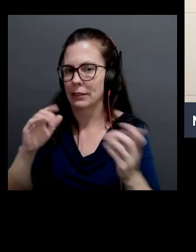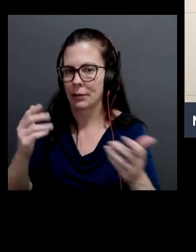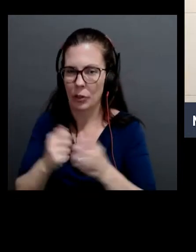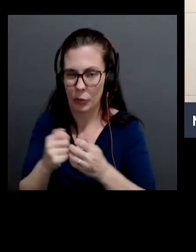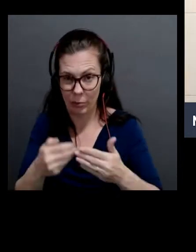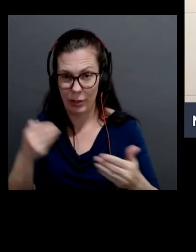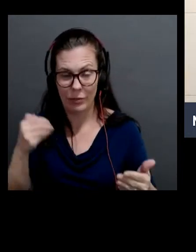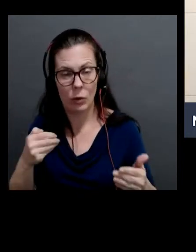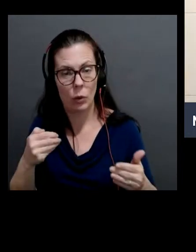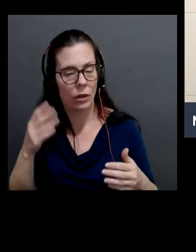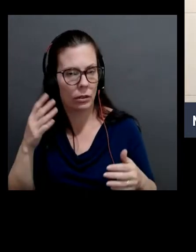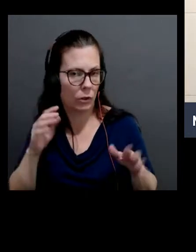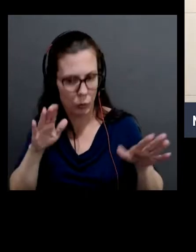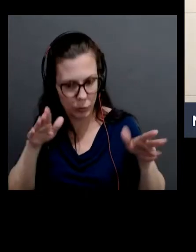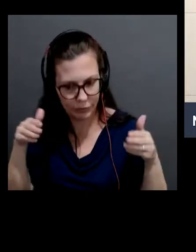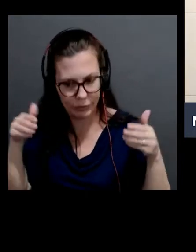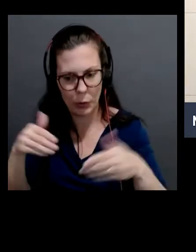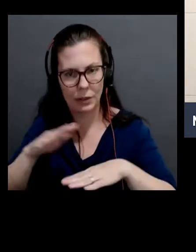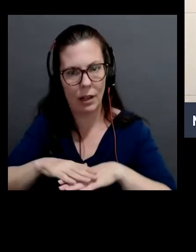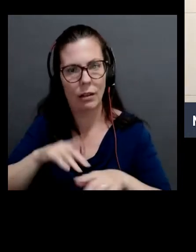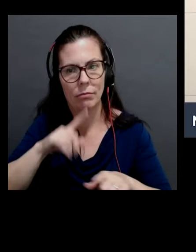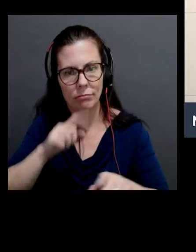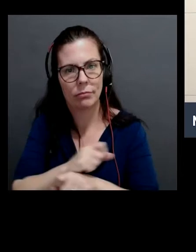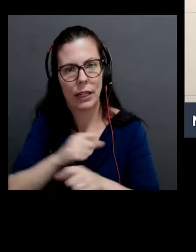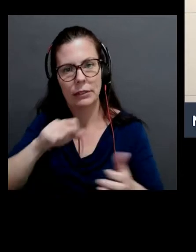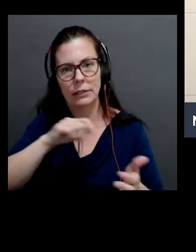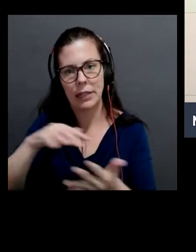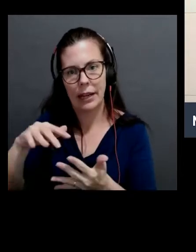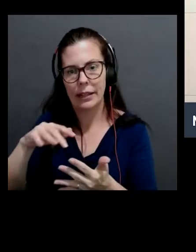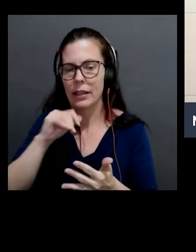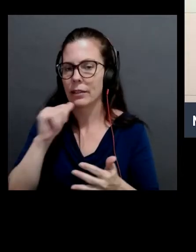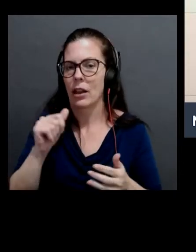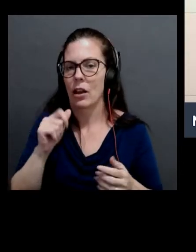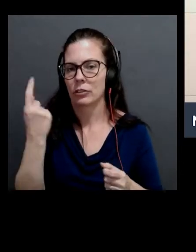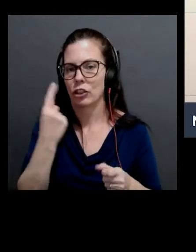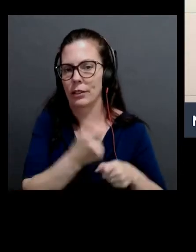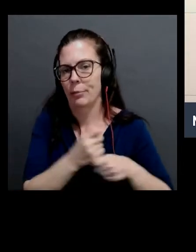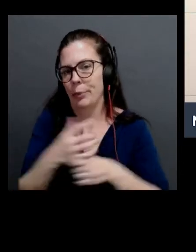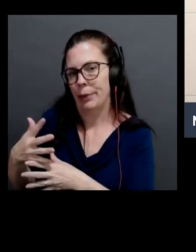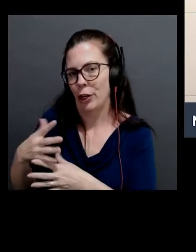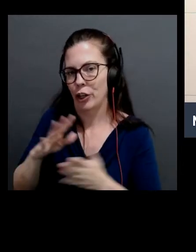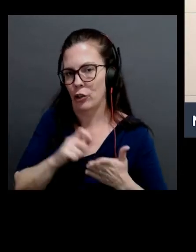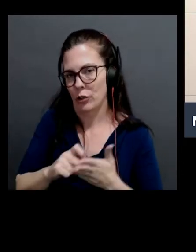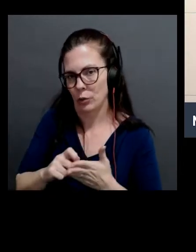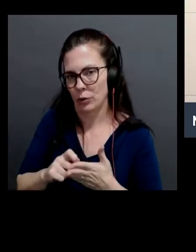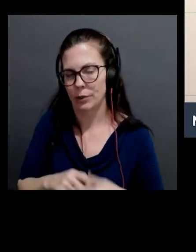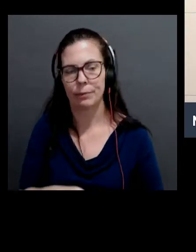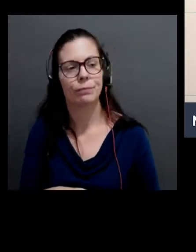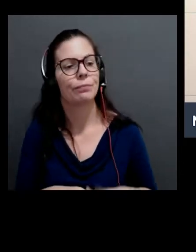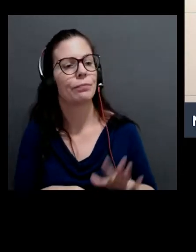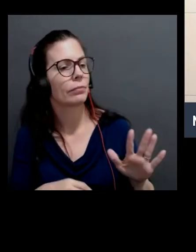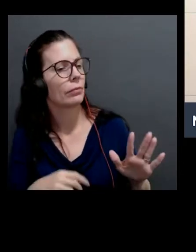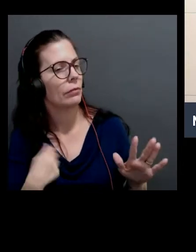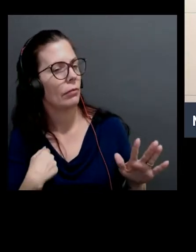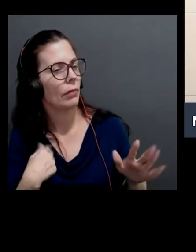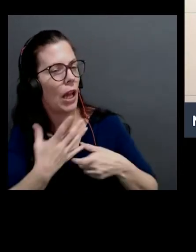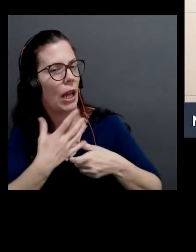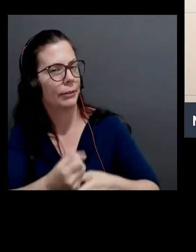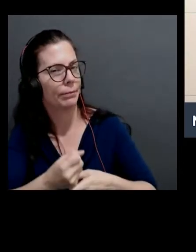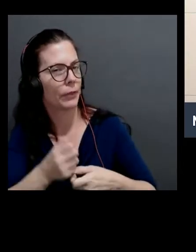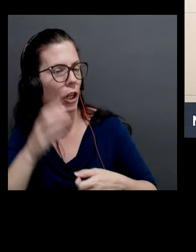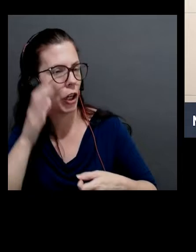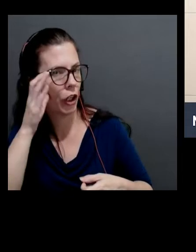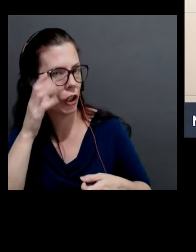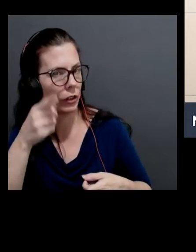on actually studying the information rather than preparing for it. So what I heard is that you were spending